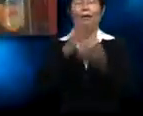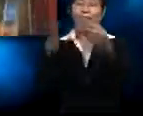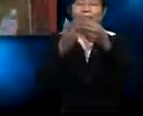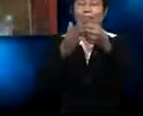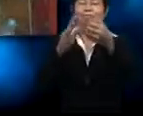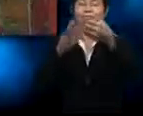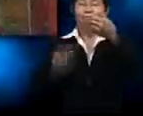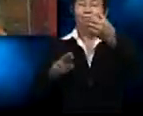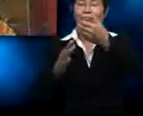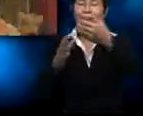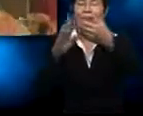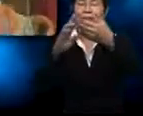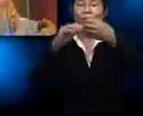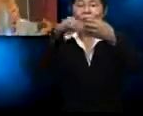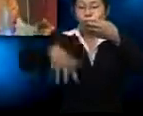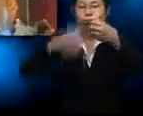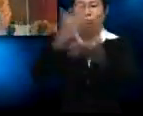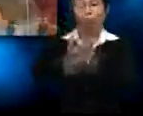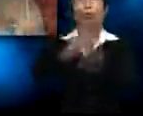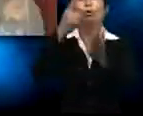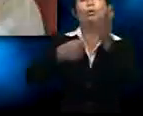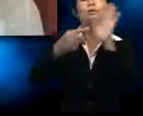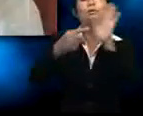comes out. What does it show?